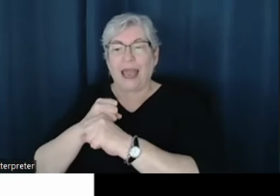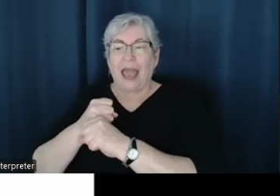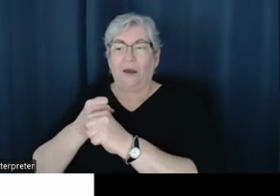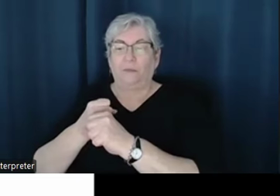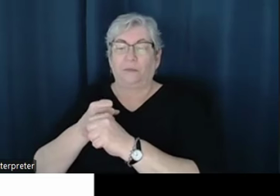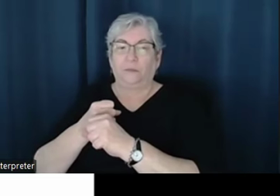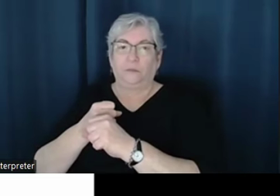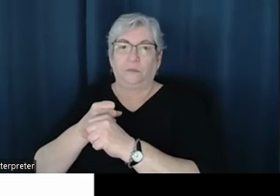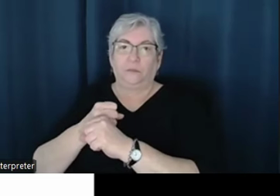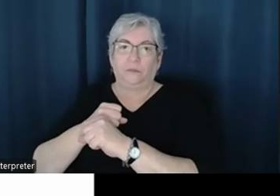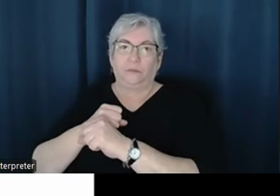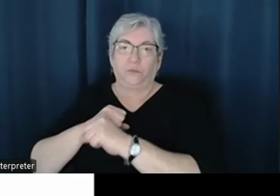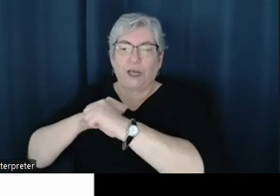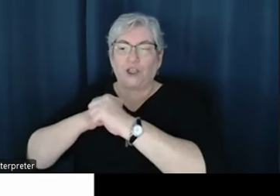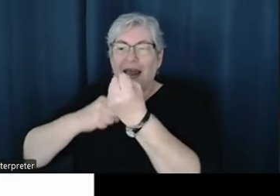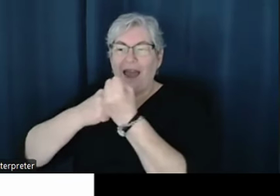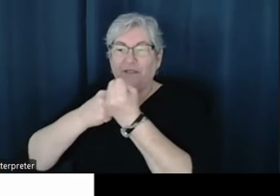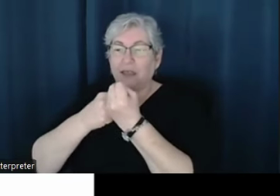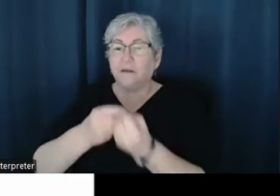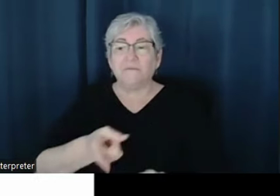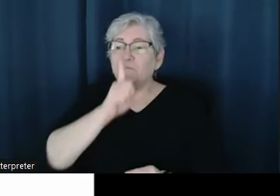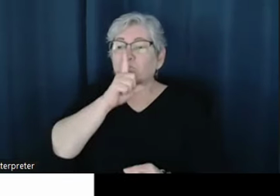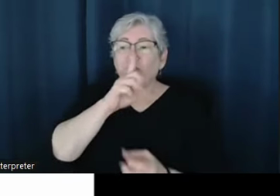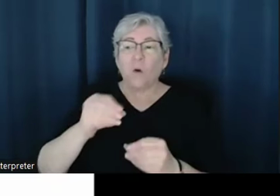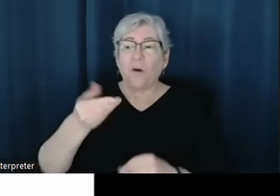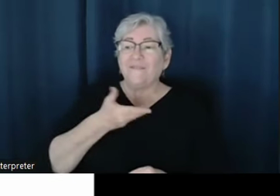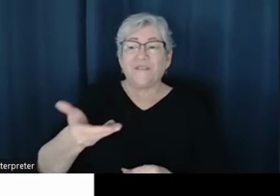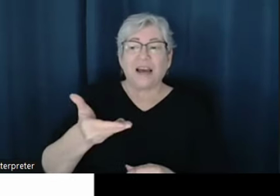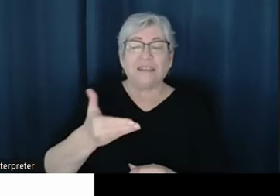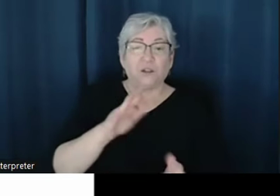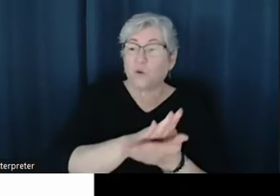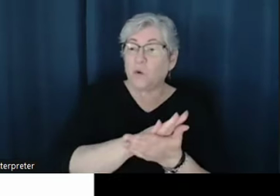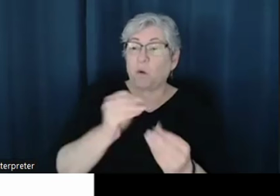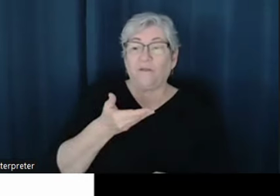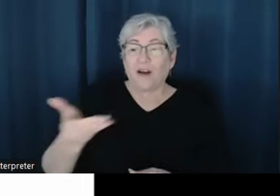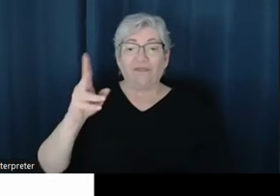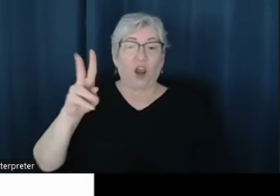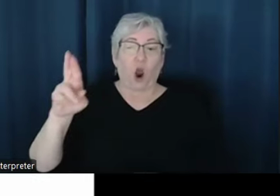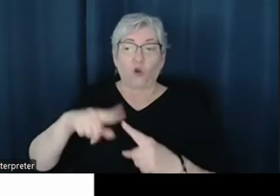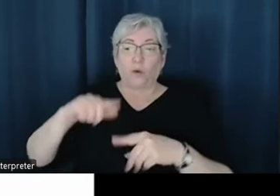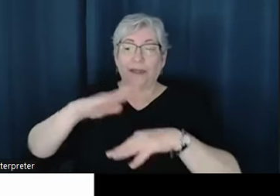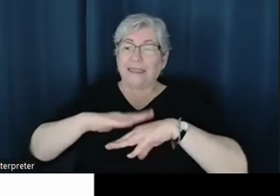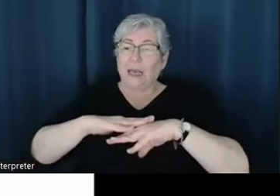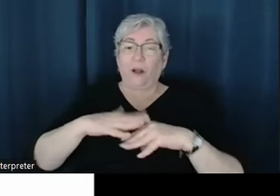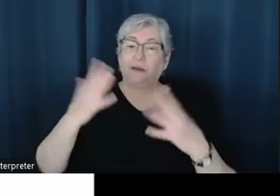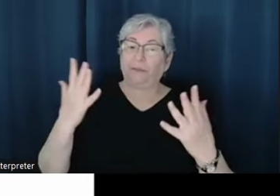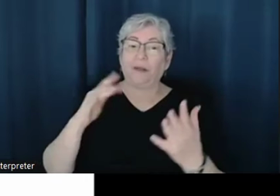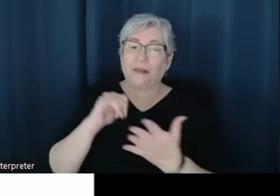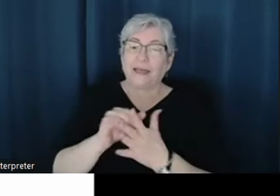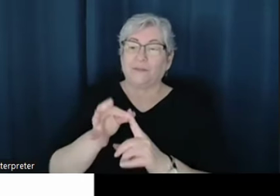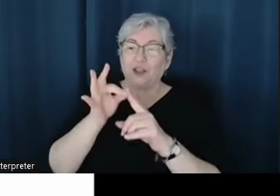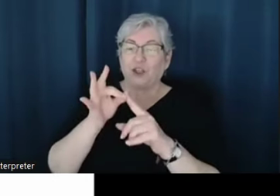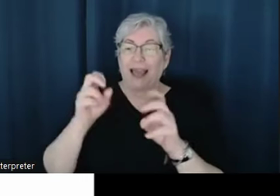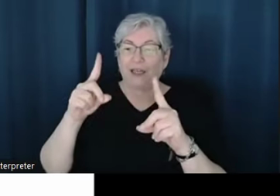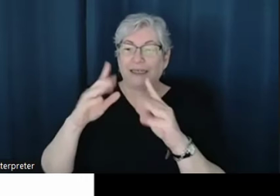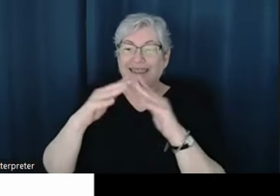But that's something that you need to address. If they're not even inviting, the schools are not even inviting VR to the table, that's a special ed system issue.